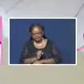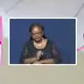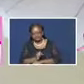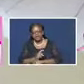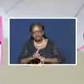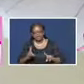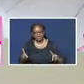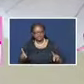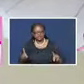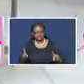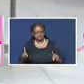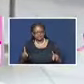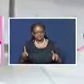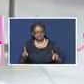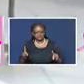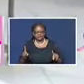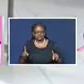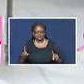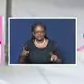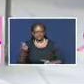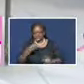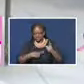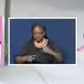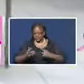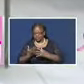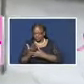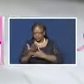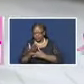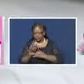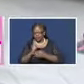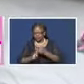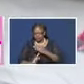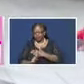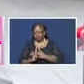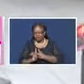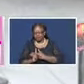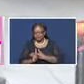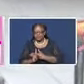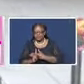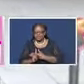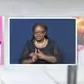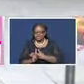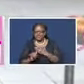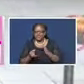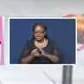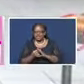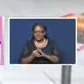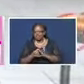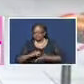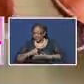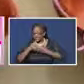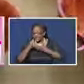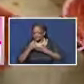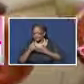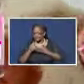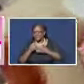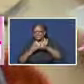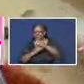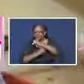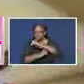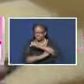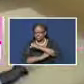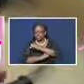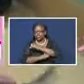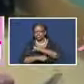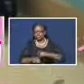But coming up to the program, like I say, it's a stepping stone for you. So it's a foundation. So for